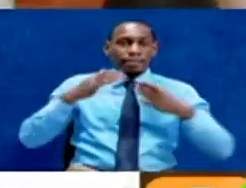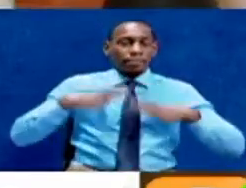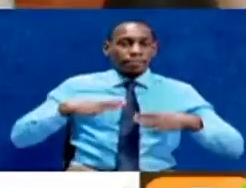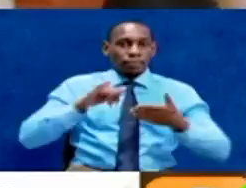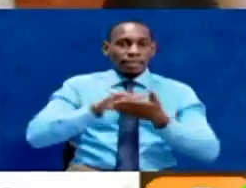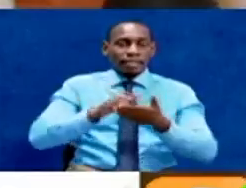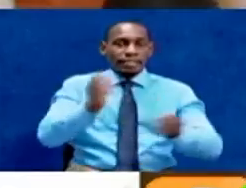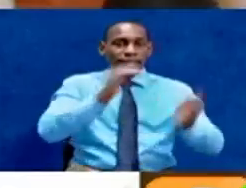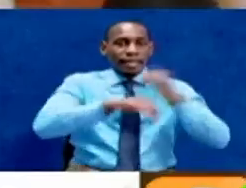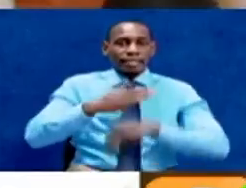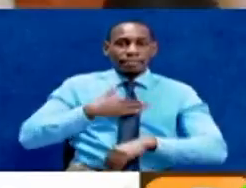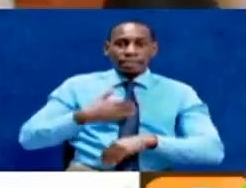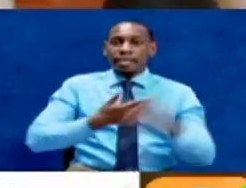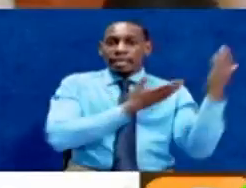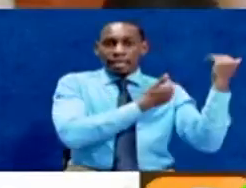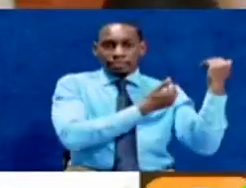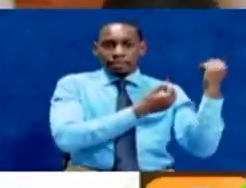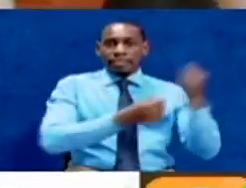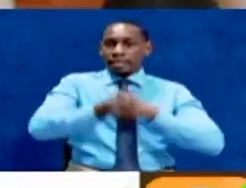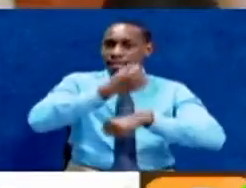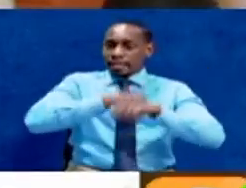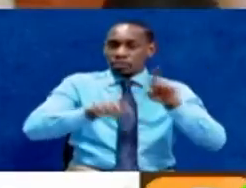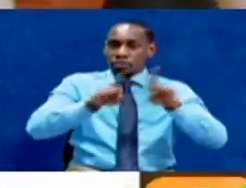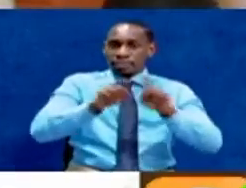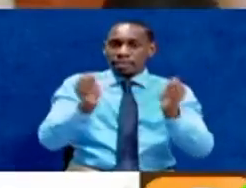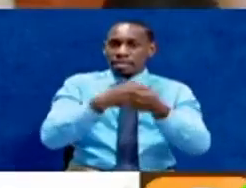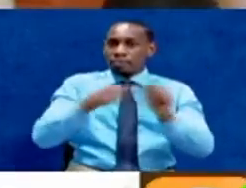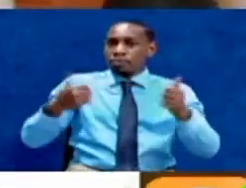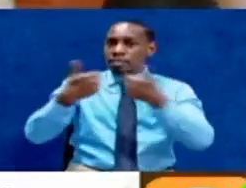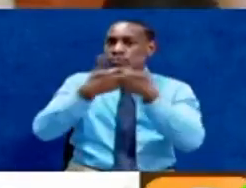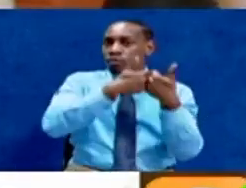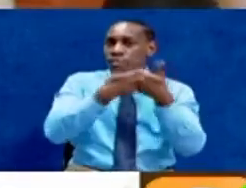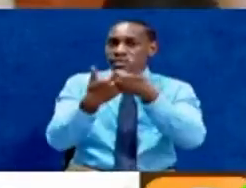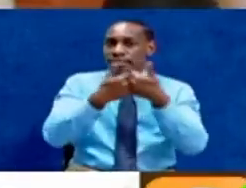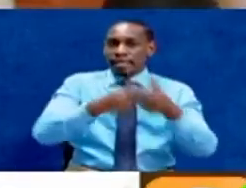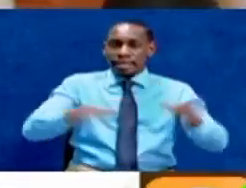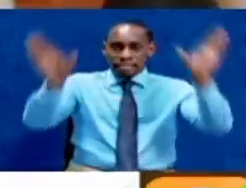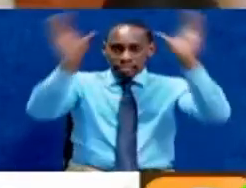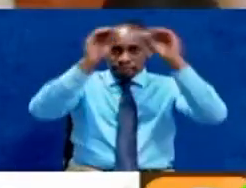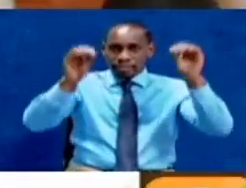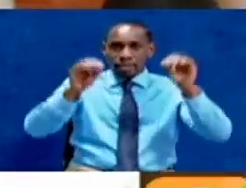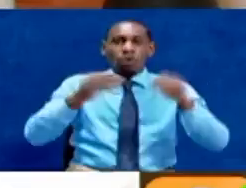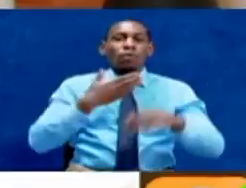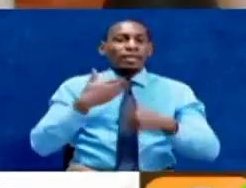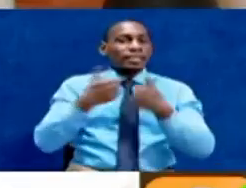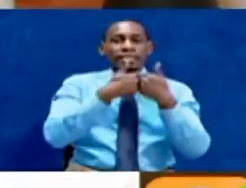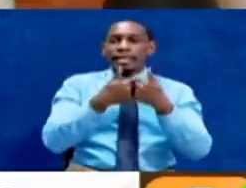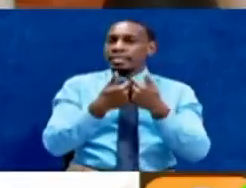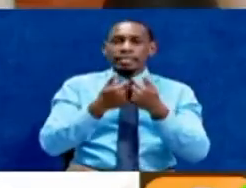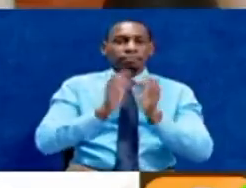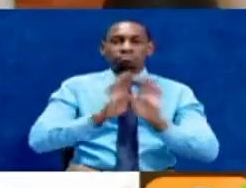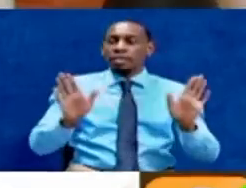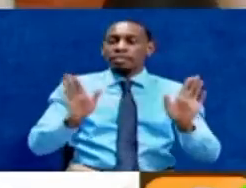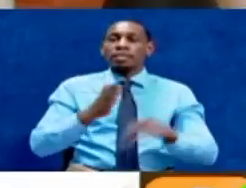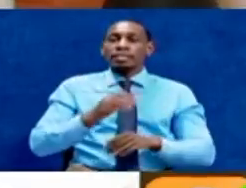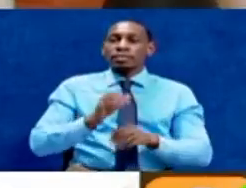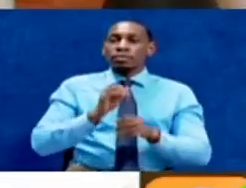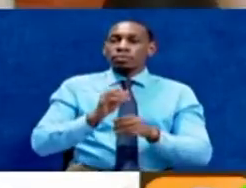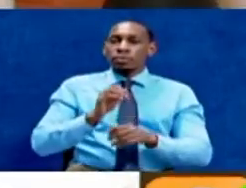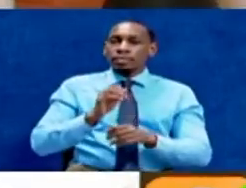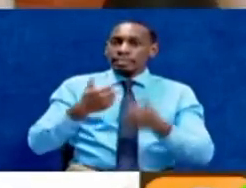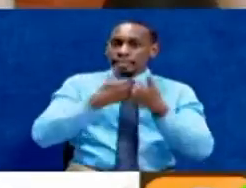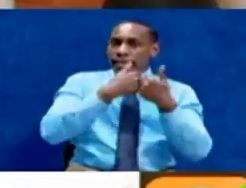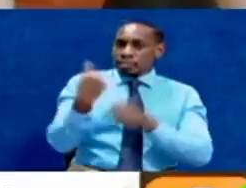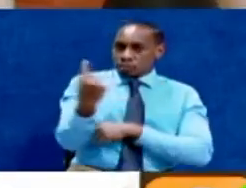people who elected me expect me to do. But you cannot tell me to challenge the executive for the sake of challenging them. I only challenge them if they are